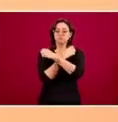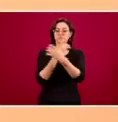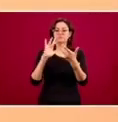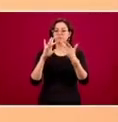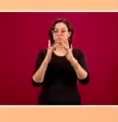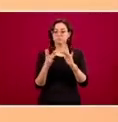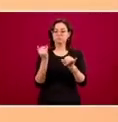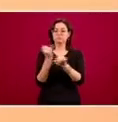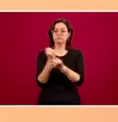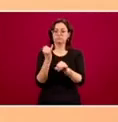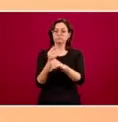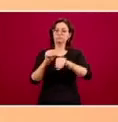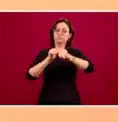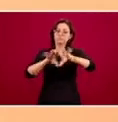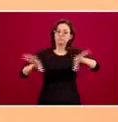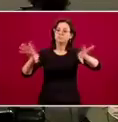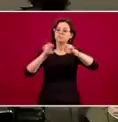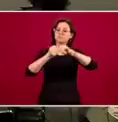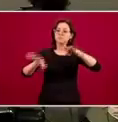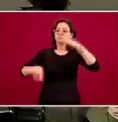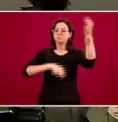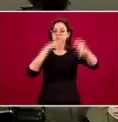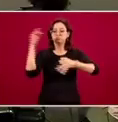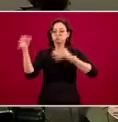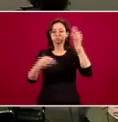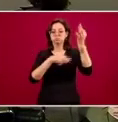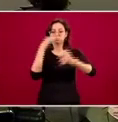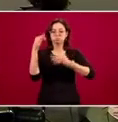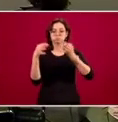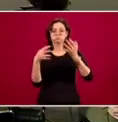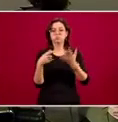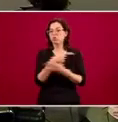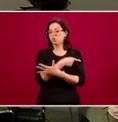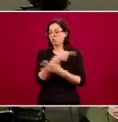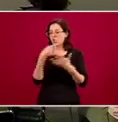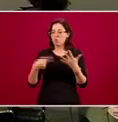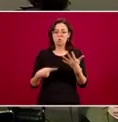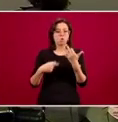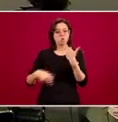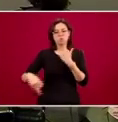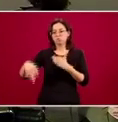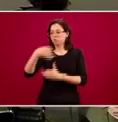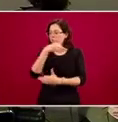emotions. So we do encourage you to do it. On social media, we are